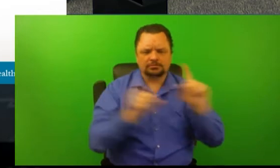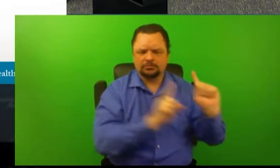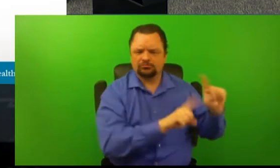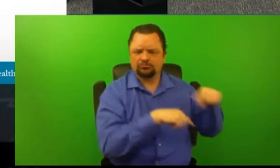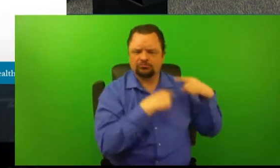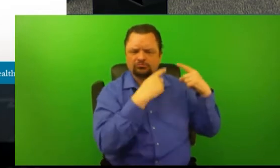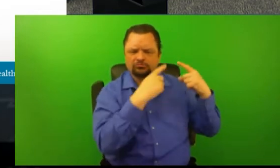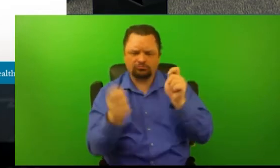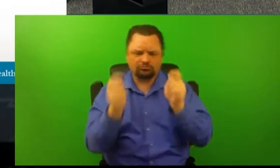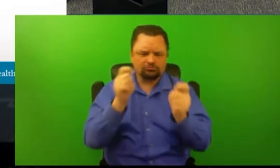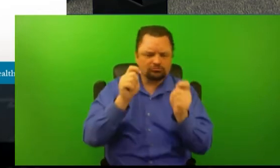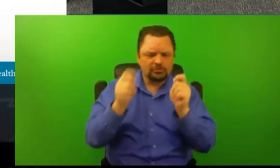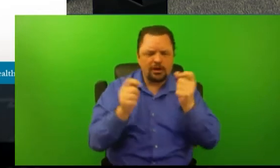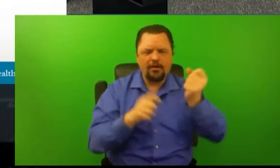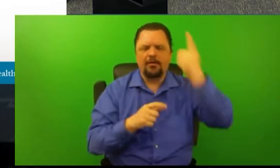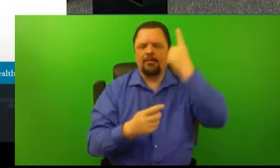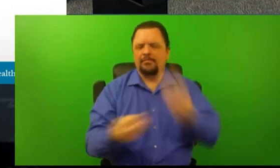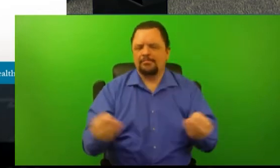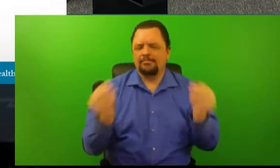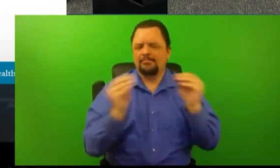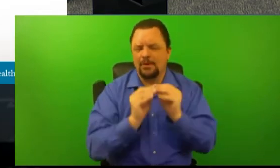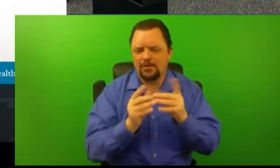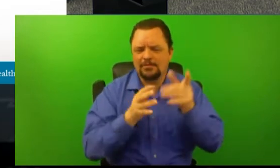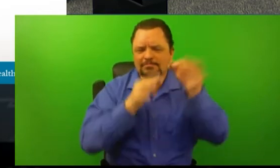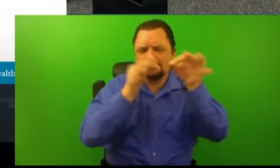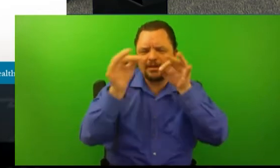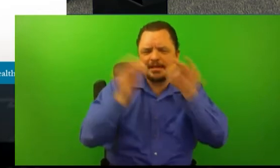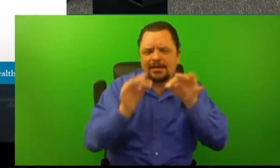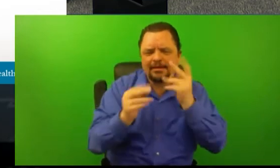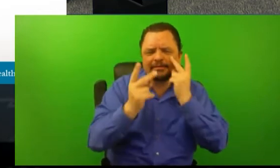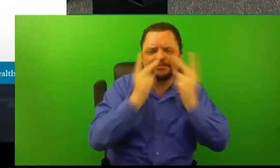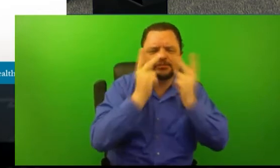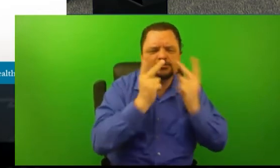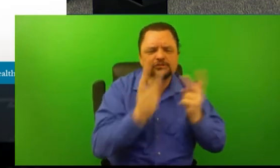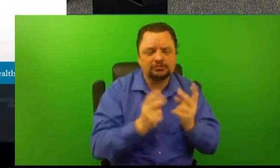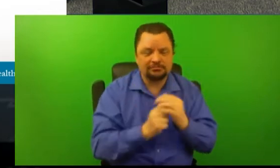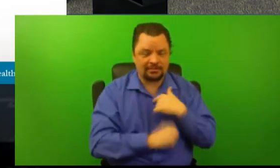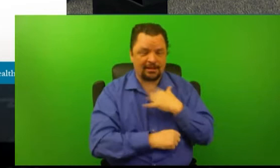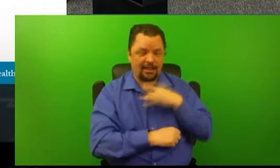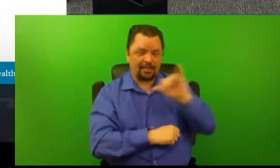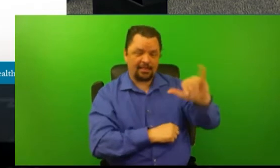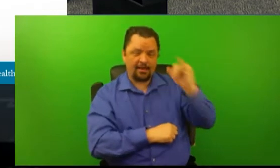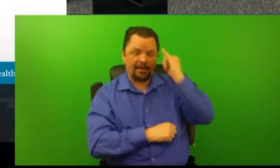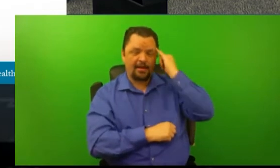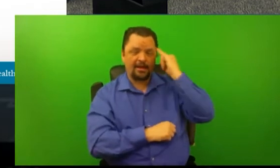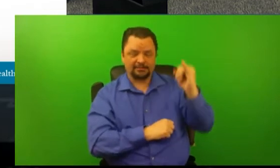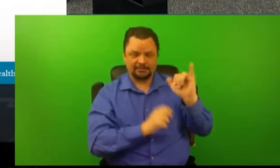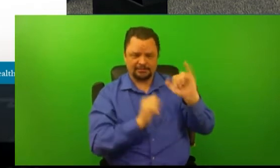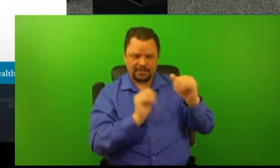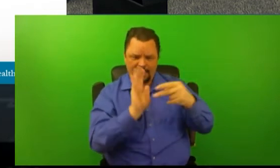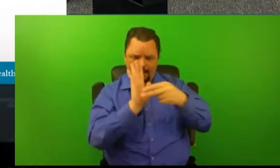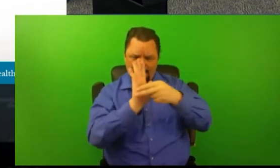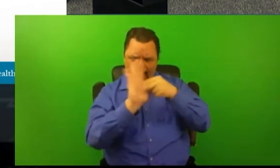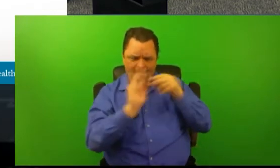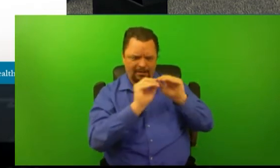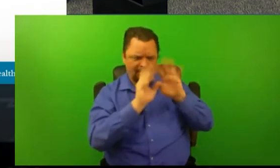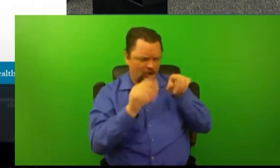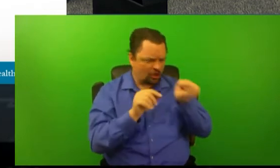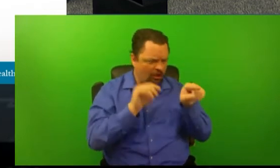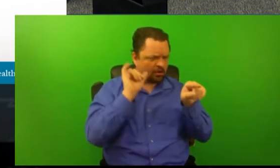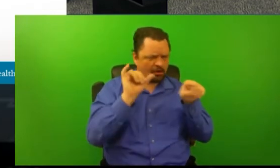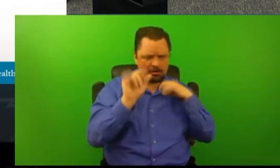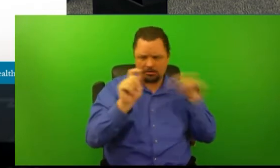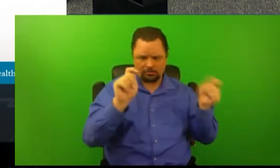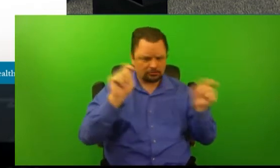data. I like that idea that you label it clearly. And one of the thoughts that I had